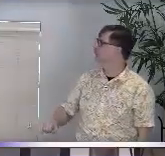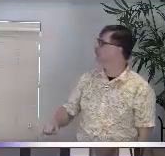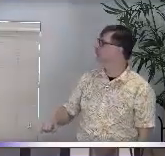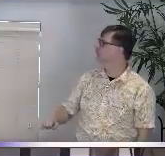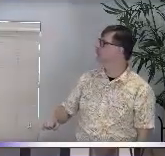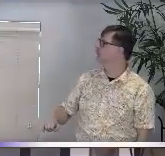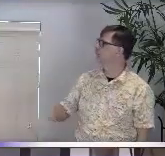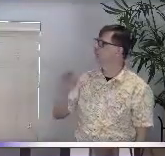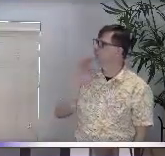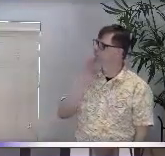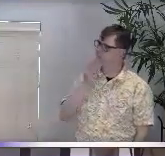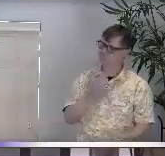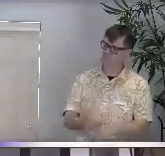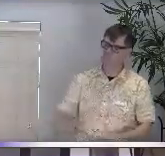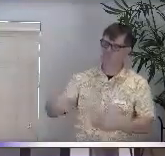"Before the store opened."